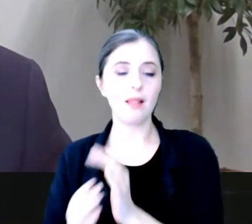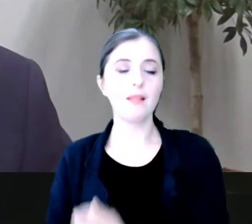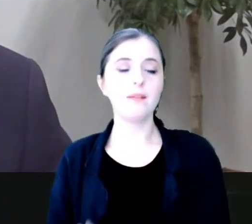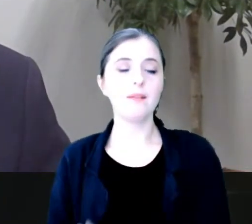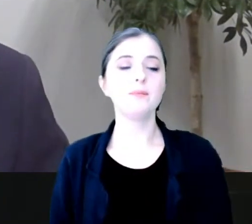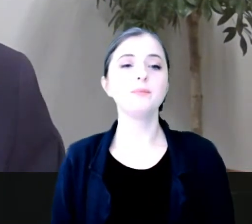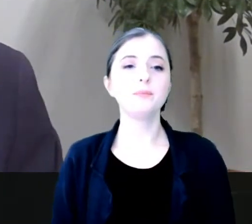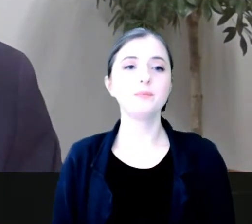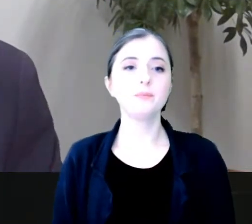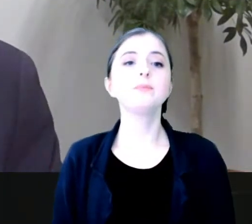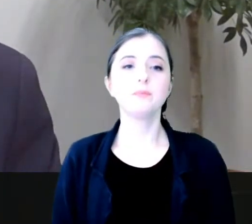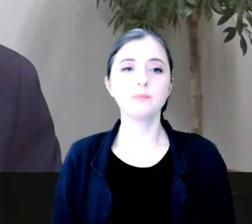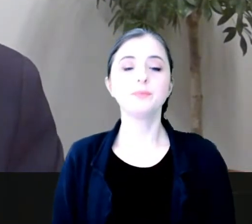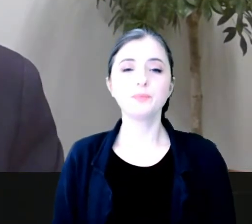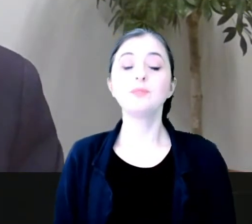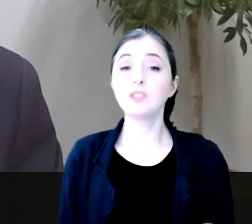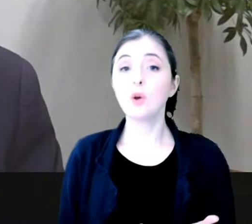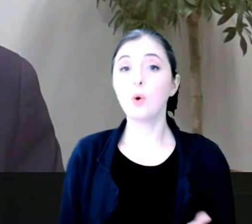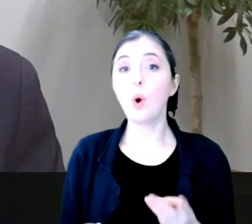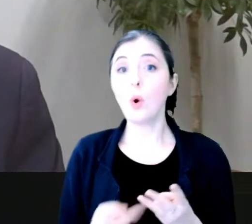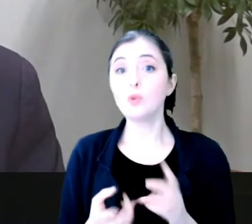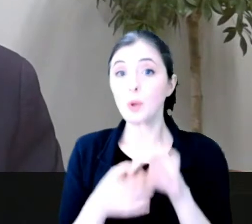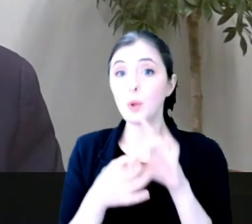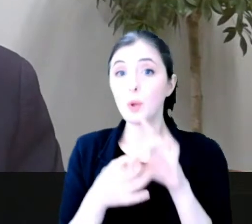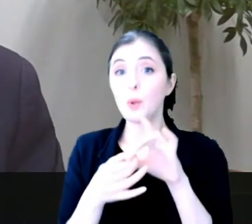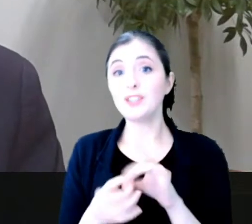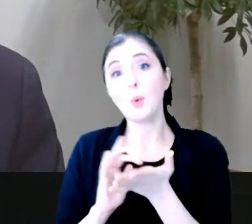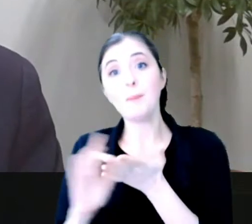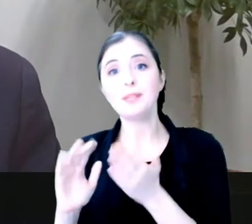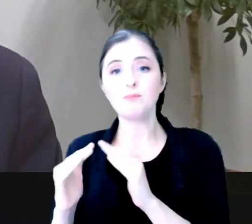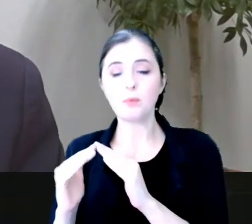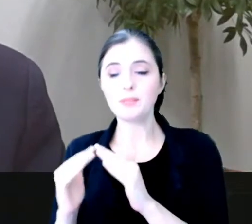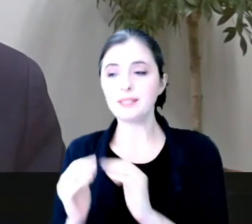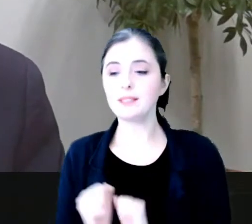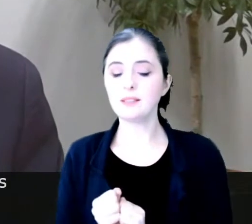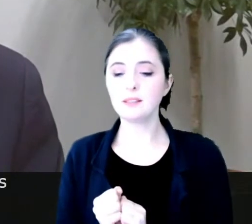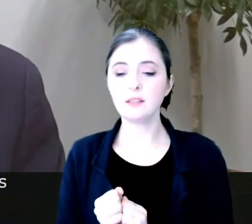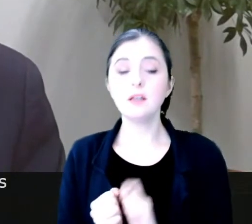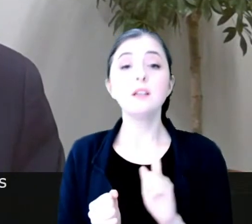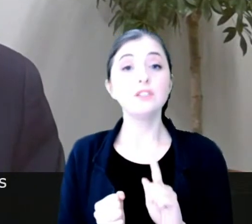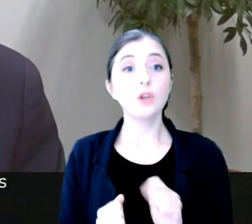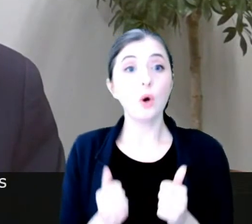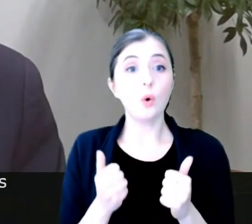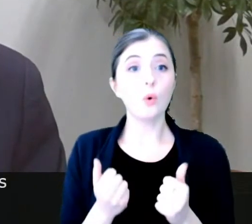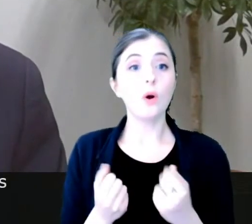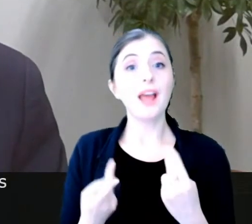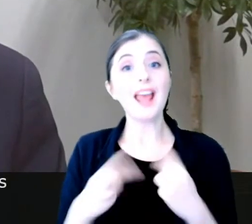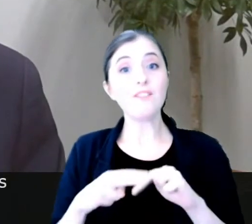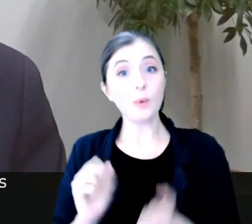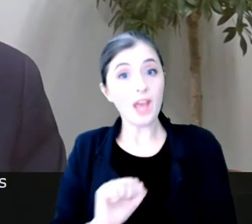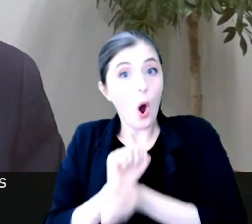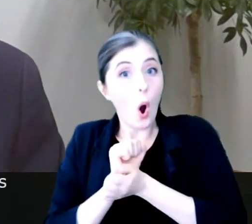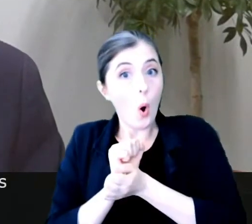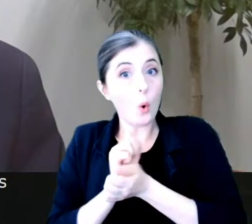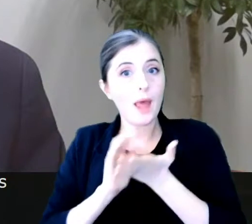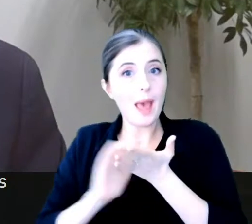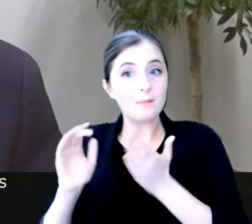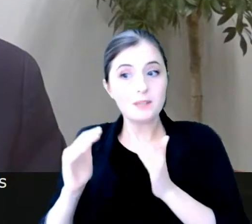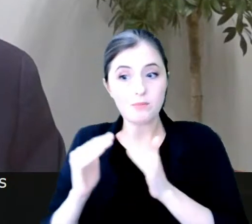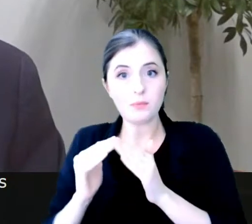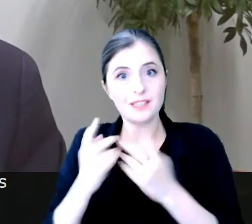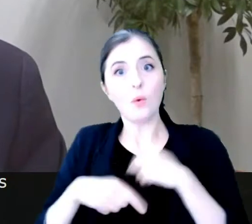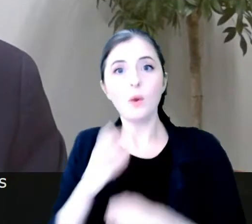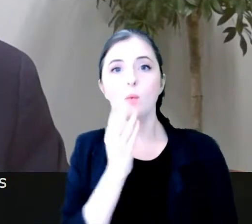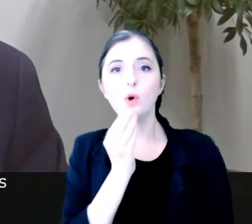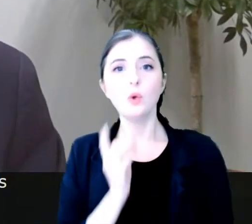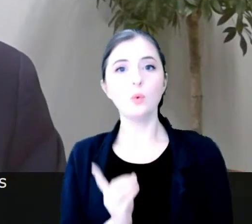about empty properties. So the good news is where we own an empty property that's not being used, we're using that. So a good example is